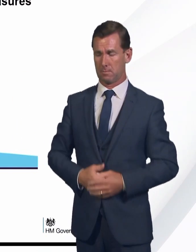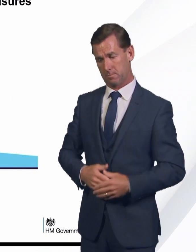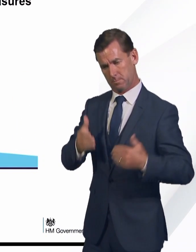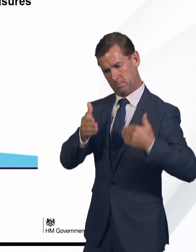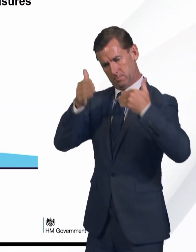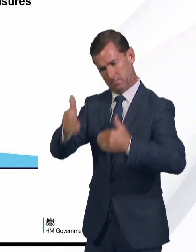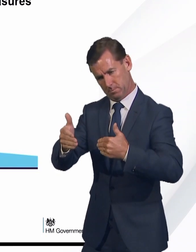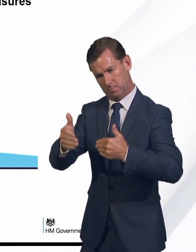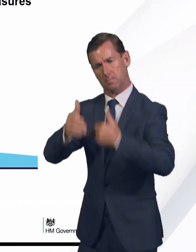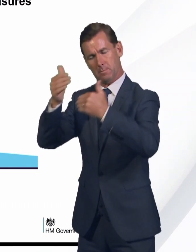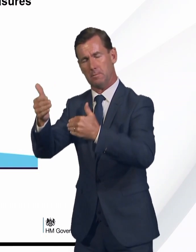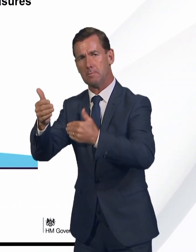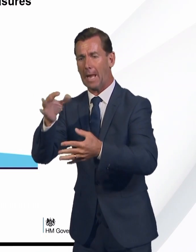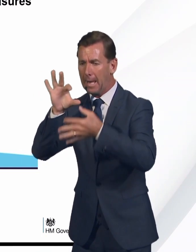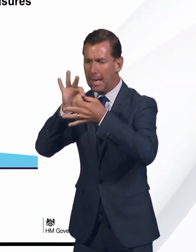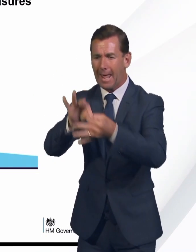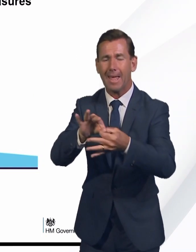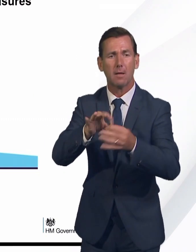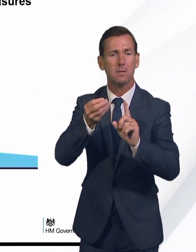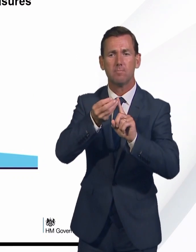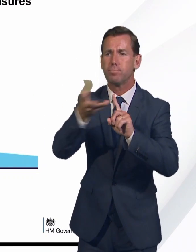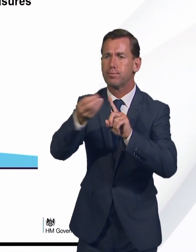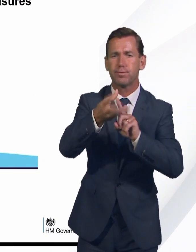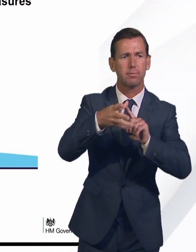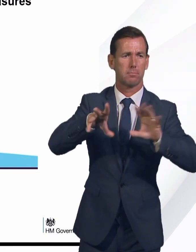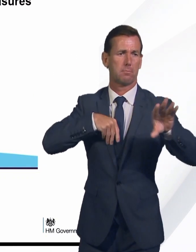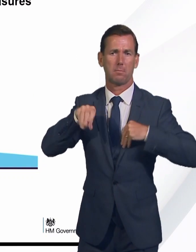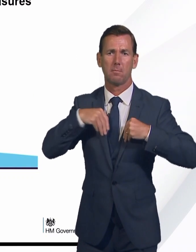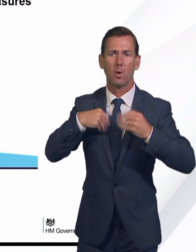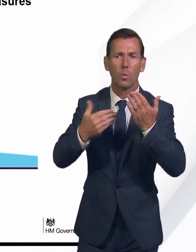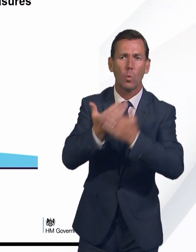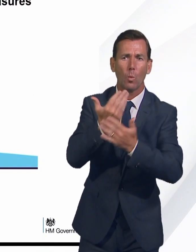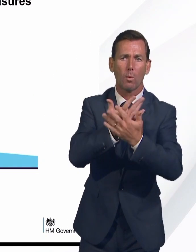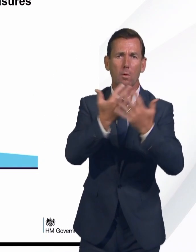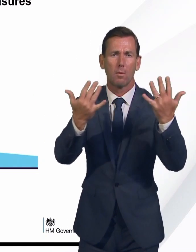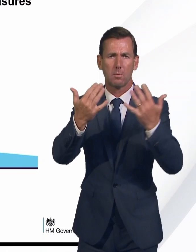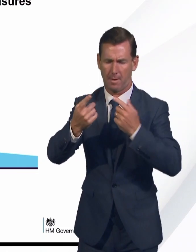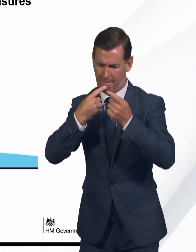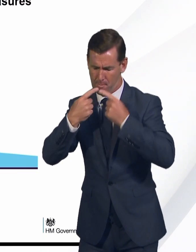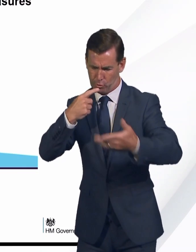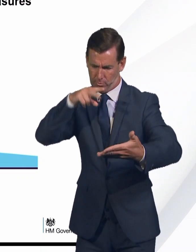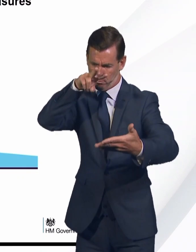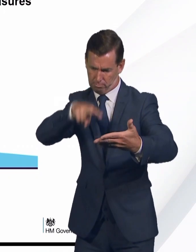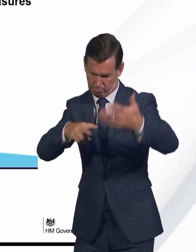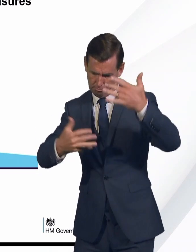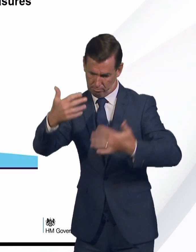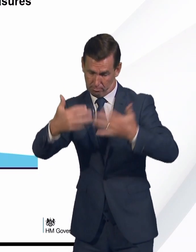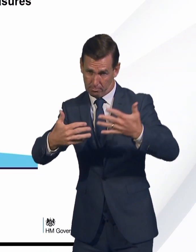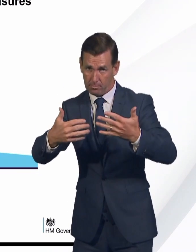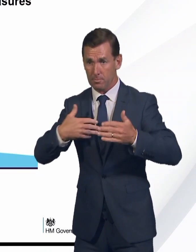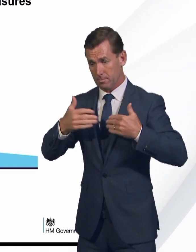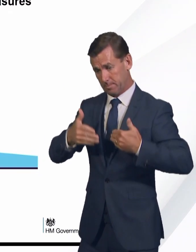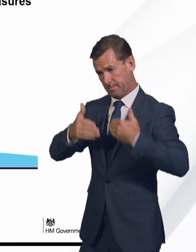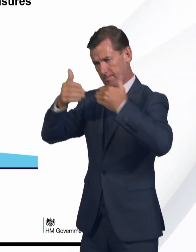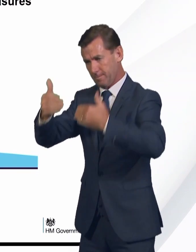R, on the number of new infections, and on, of course, all available data. And we'll only move to the next step